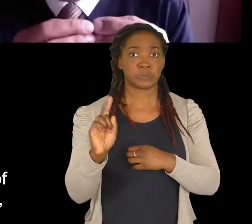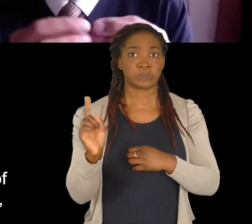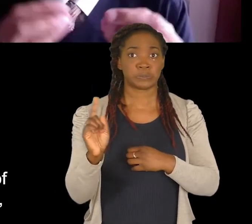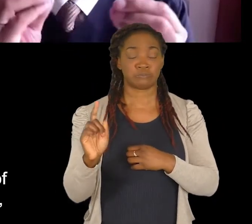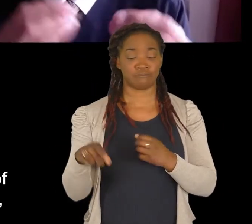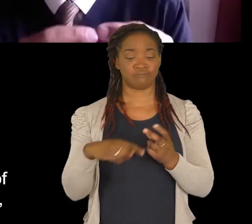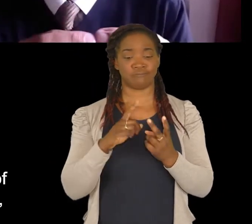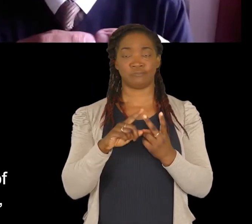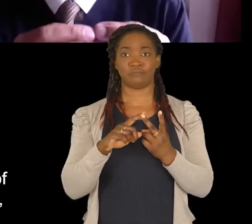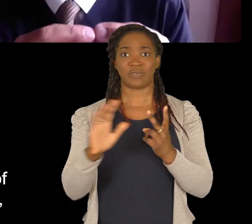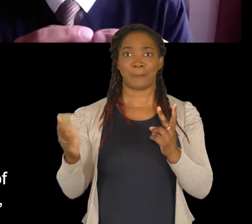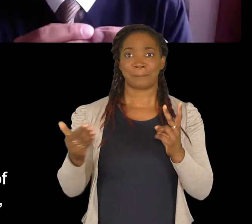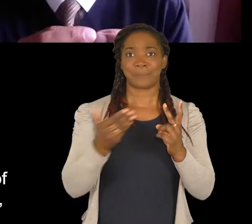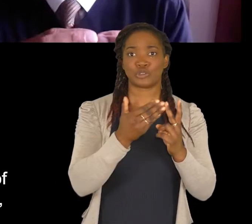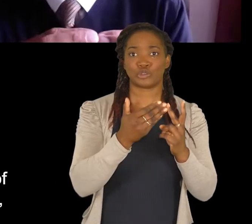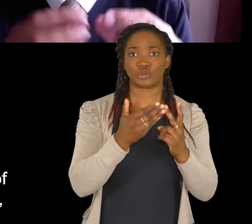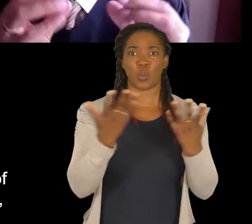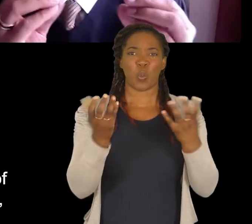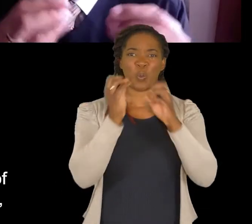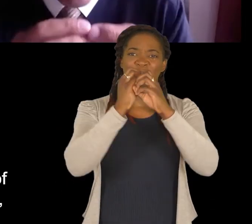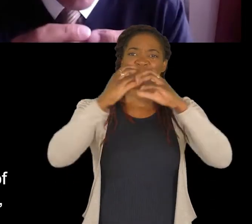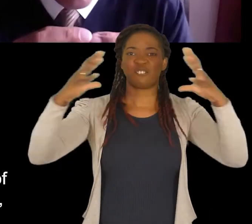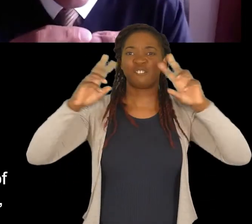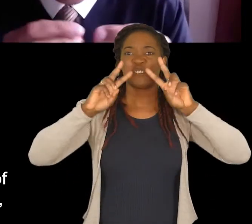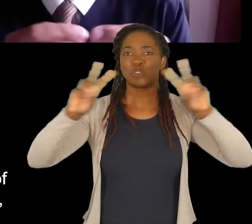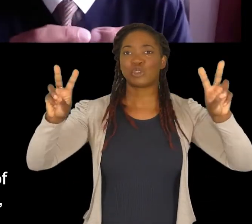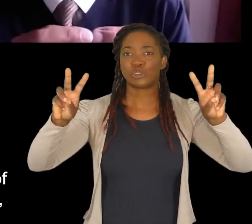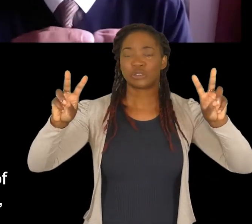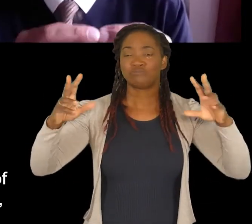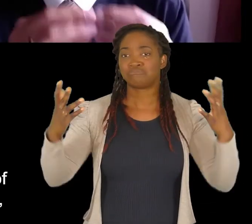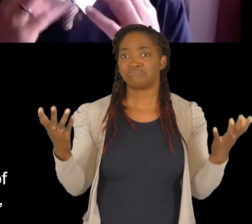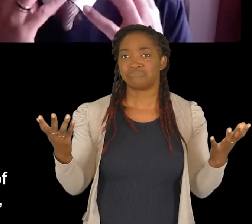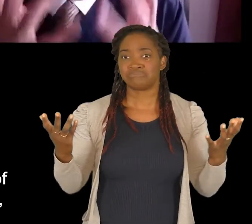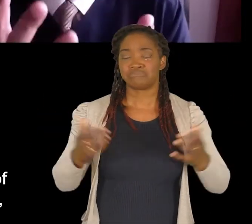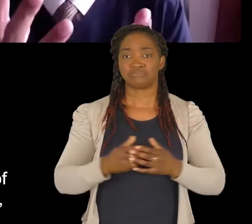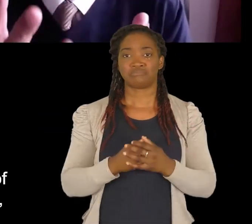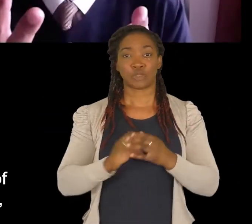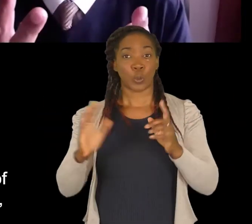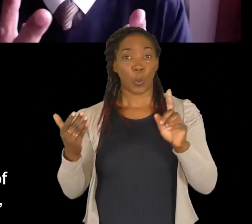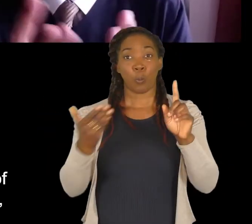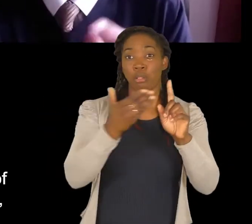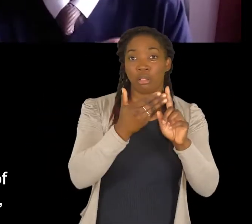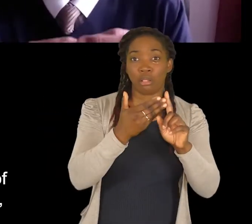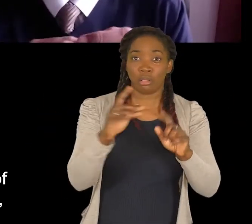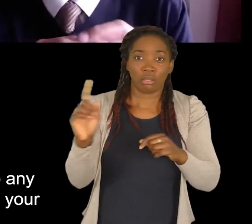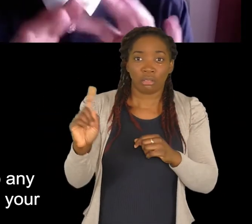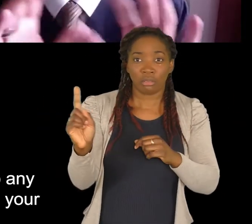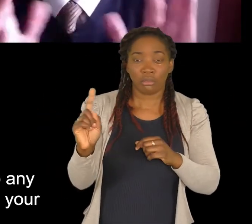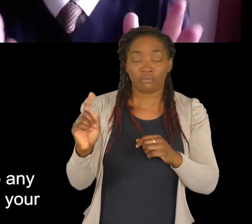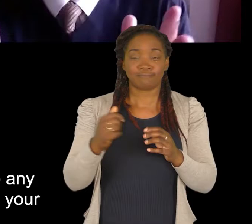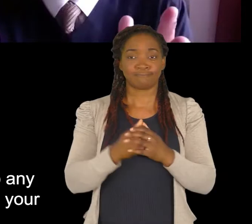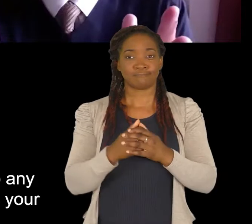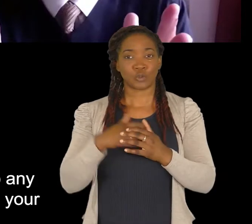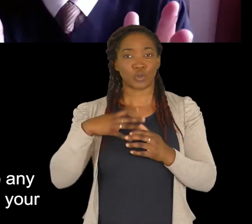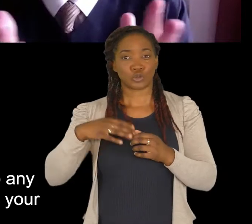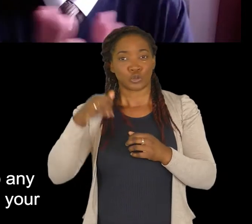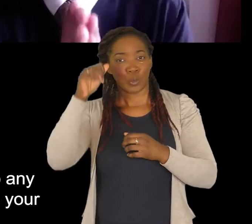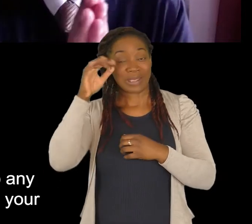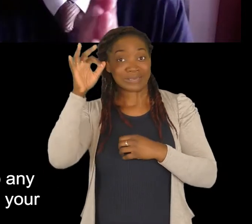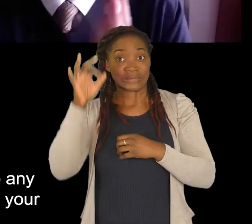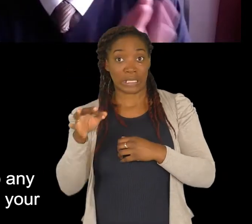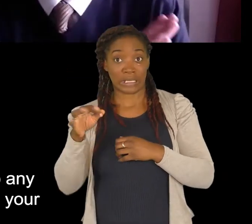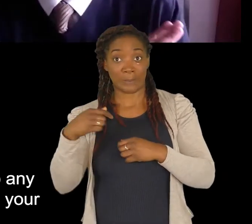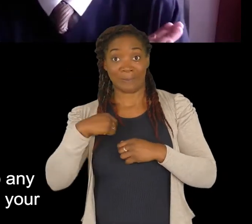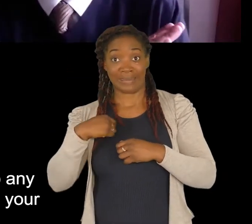the mission, the vision of your business, the mission of your business, the goal of your business, exactly where you are.